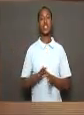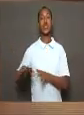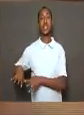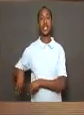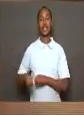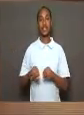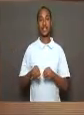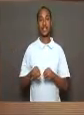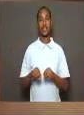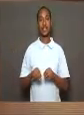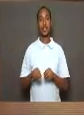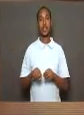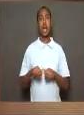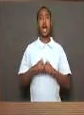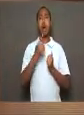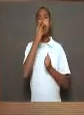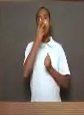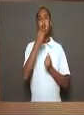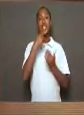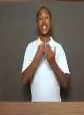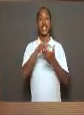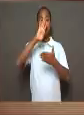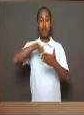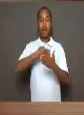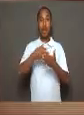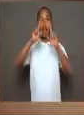Students, have a look at this table.